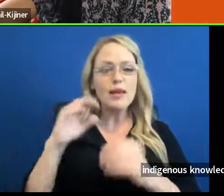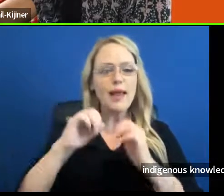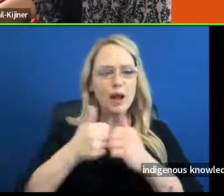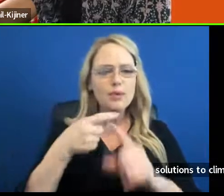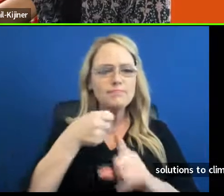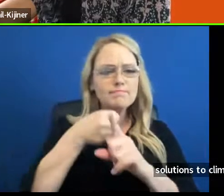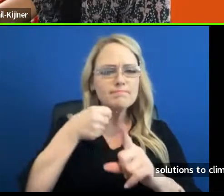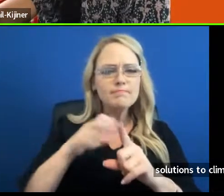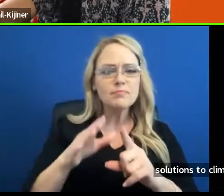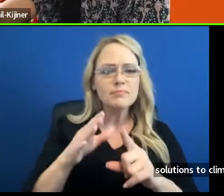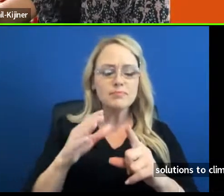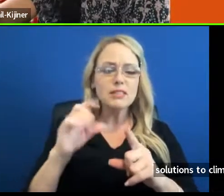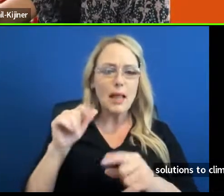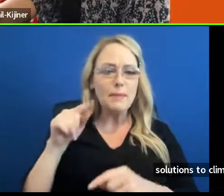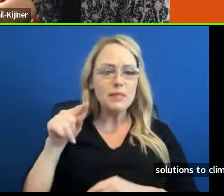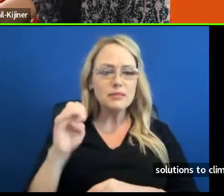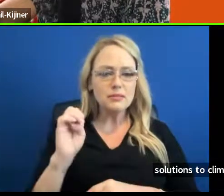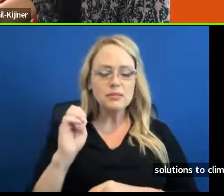a